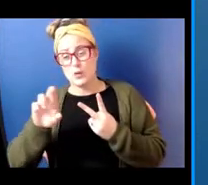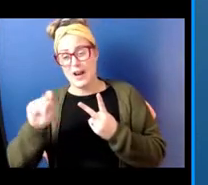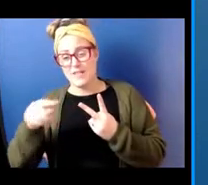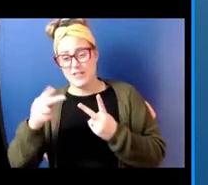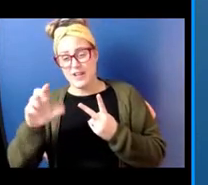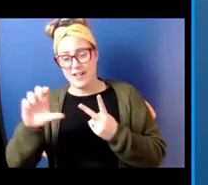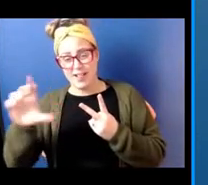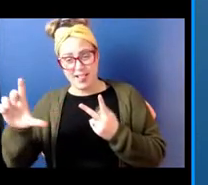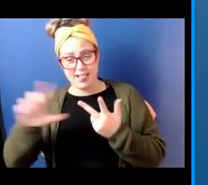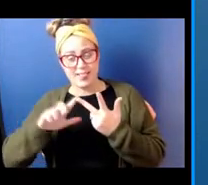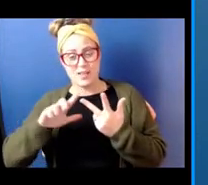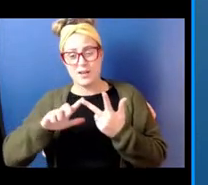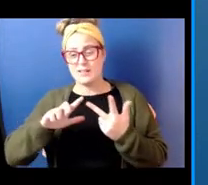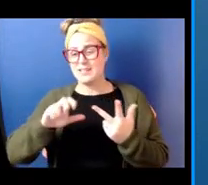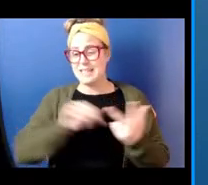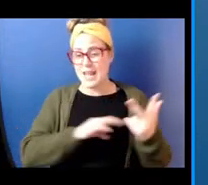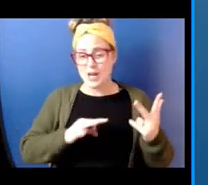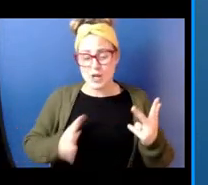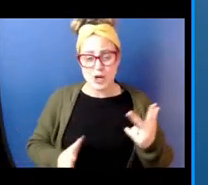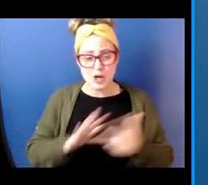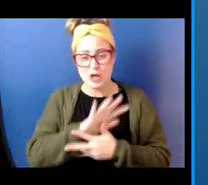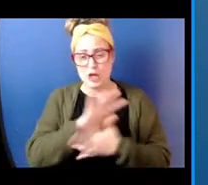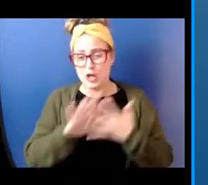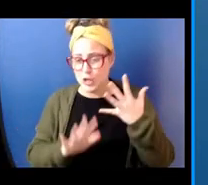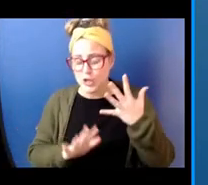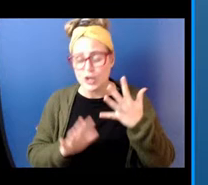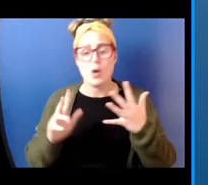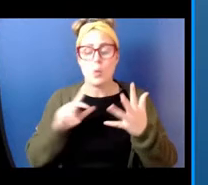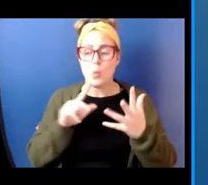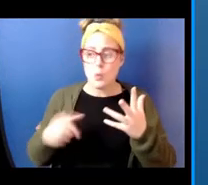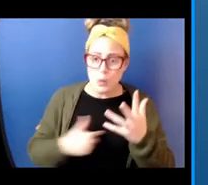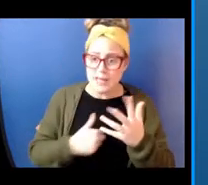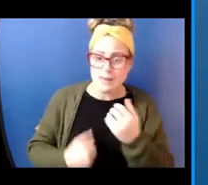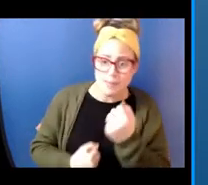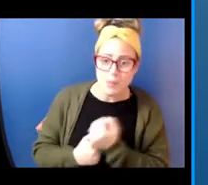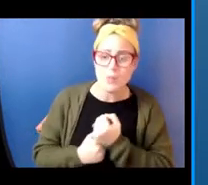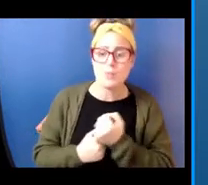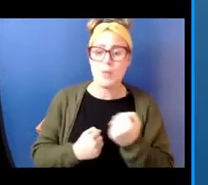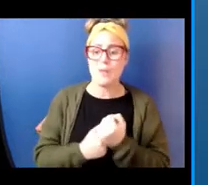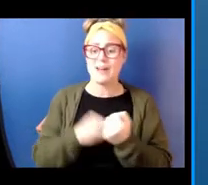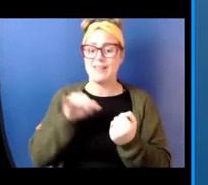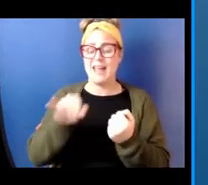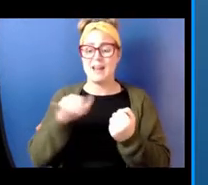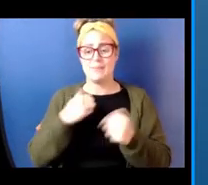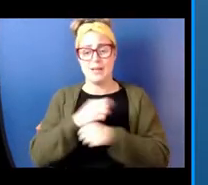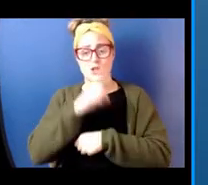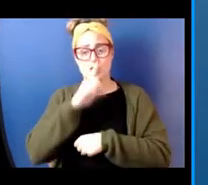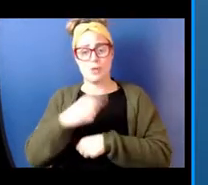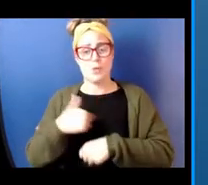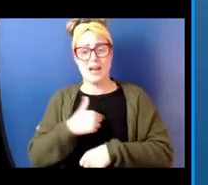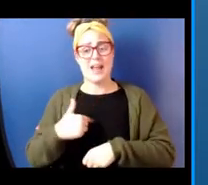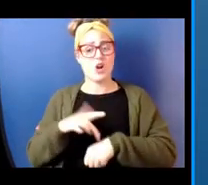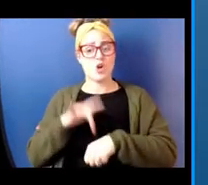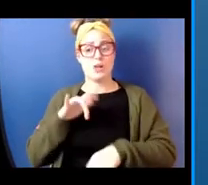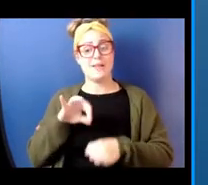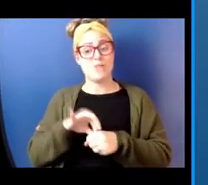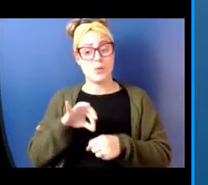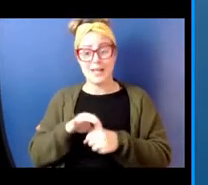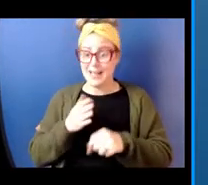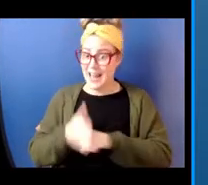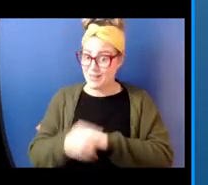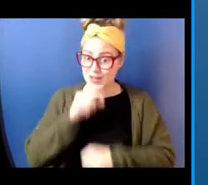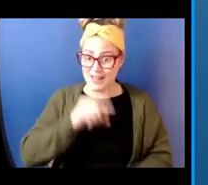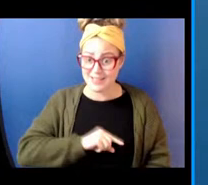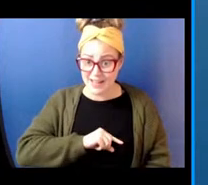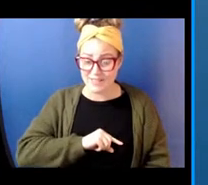Warnock let it but uh we backed it and supported ensuring that we had early voting right after Thanksgiving